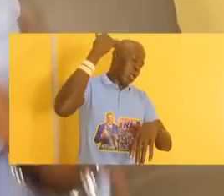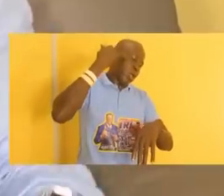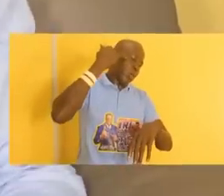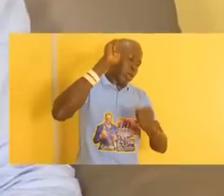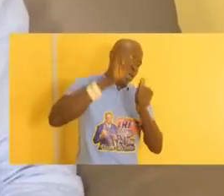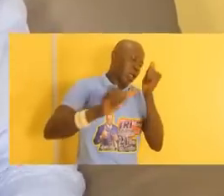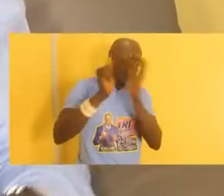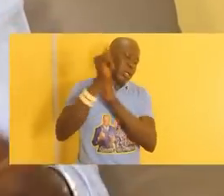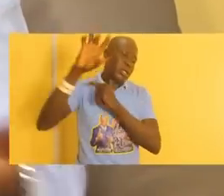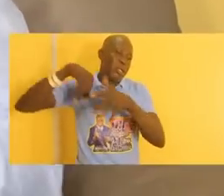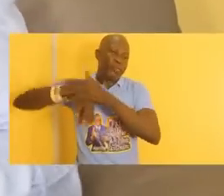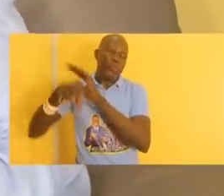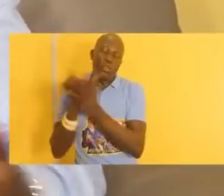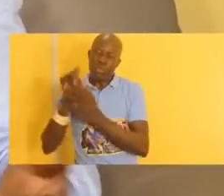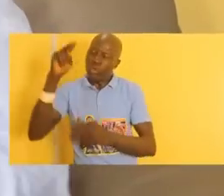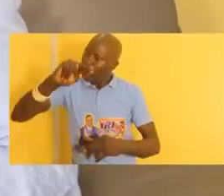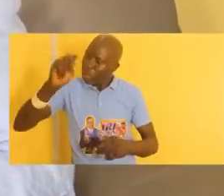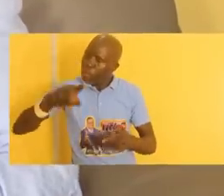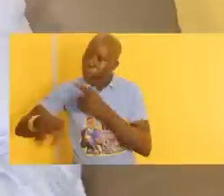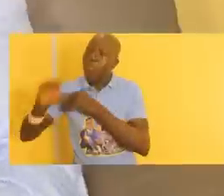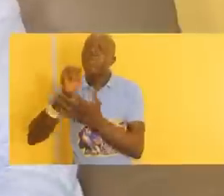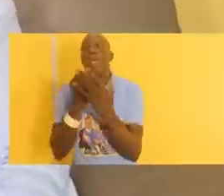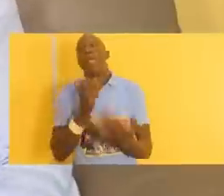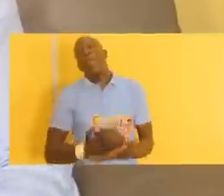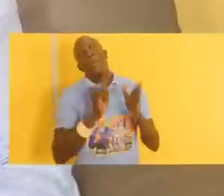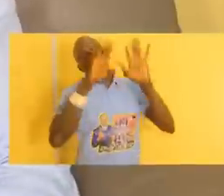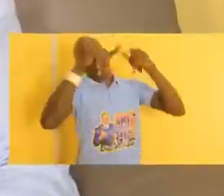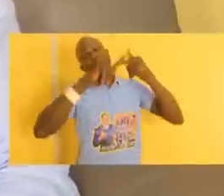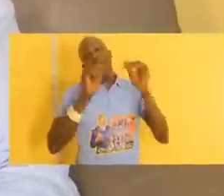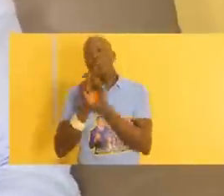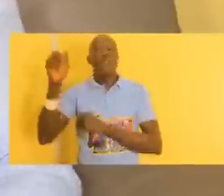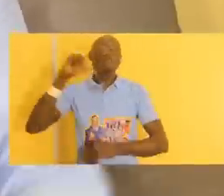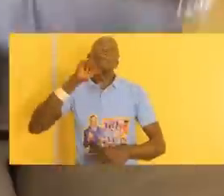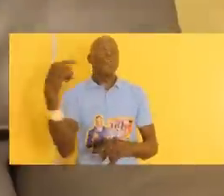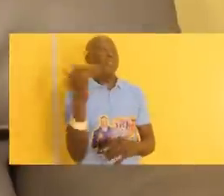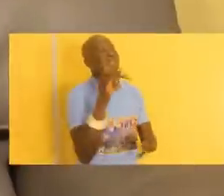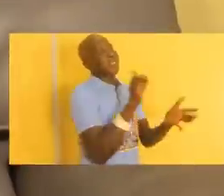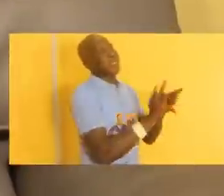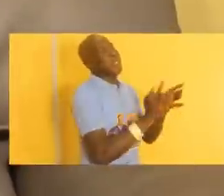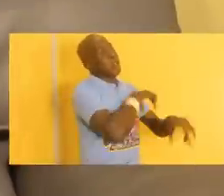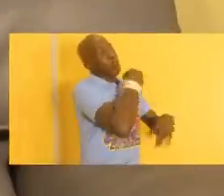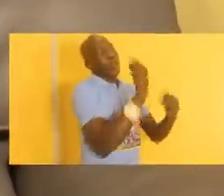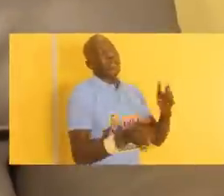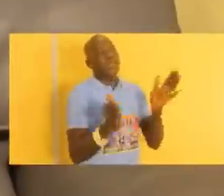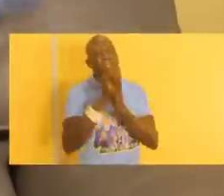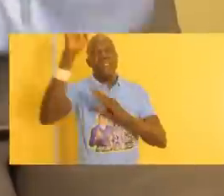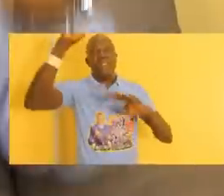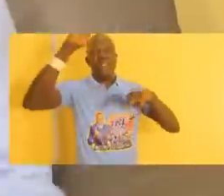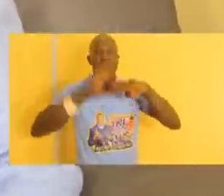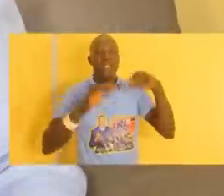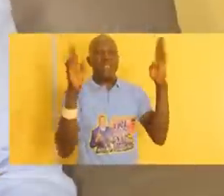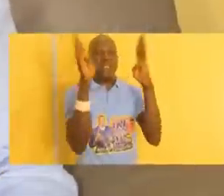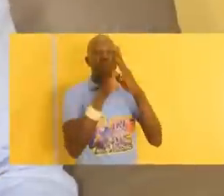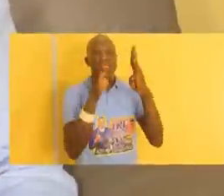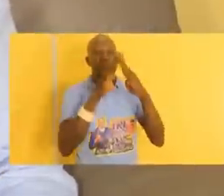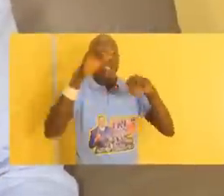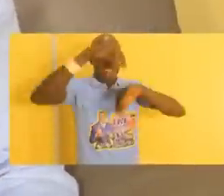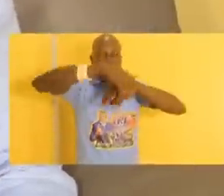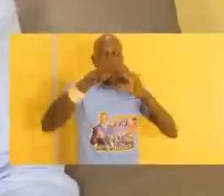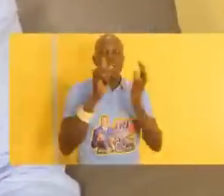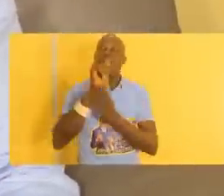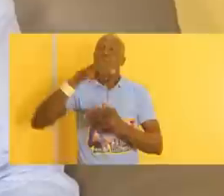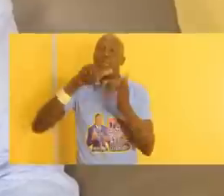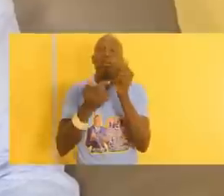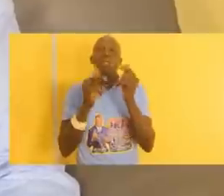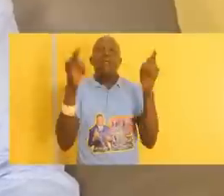not everybody say. You need to be empowered. Only the carry a not only how about the assailant? If the assailant for me, it